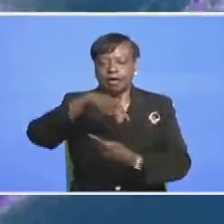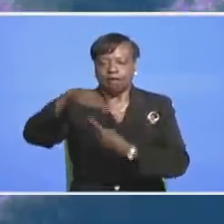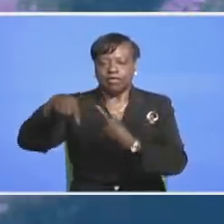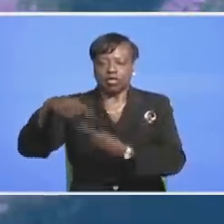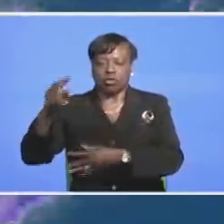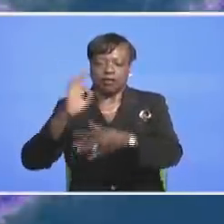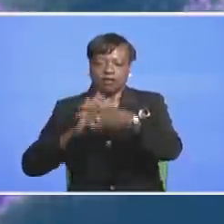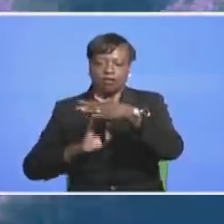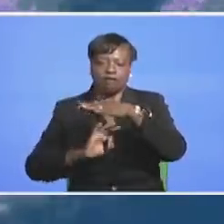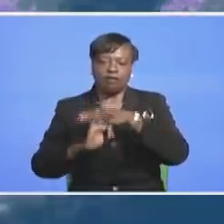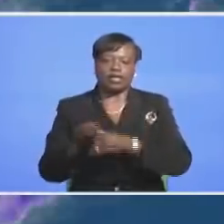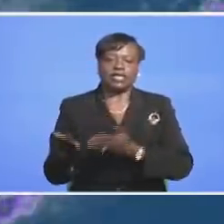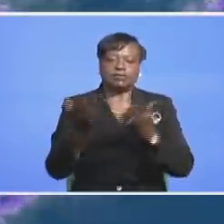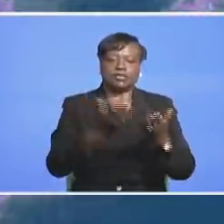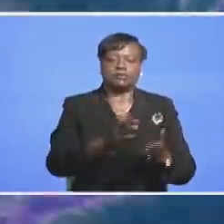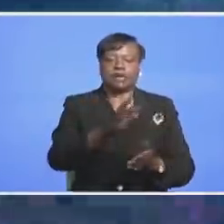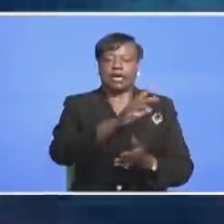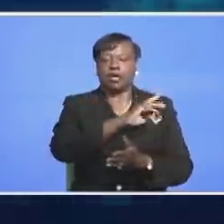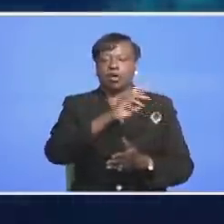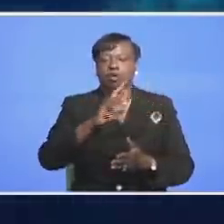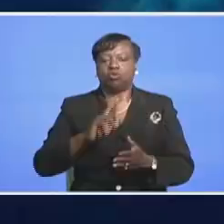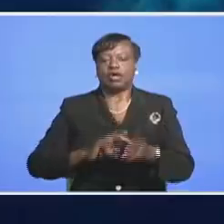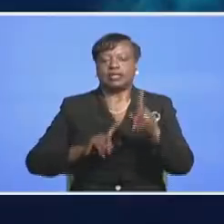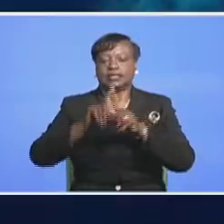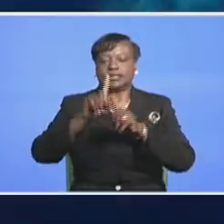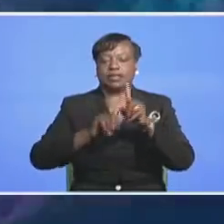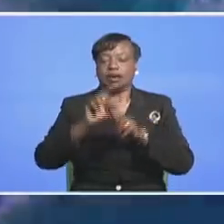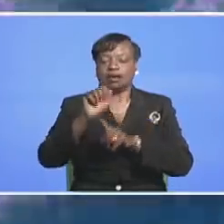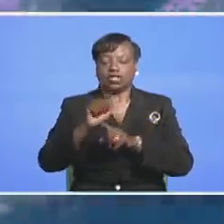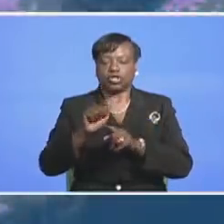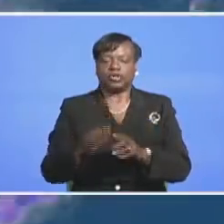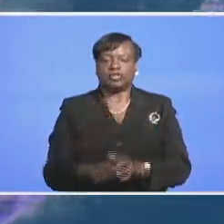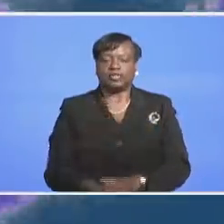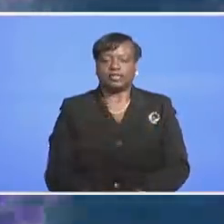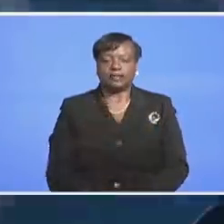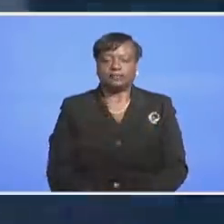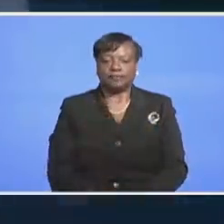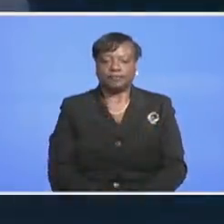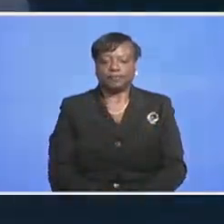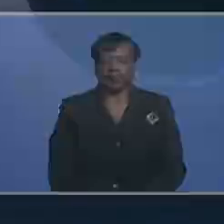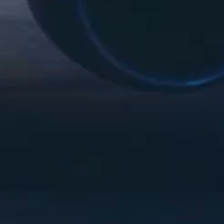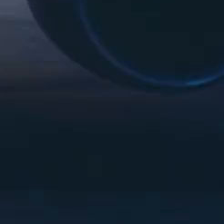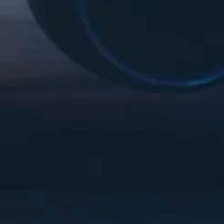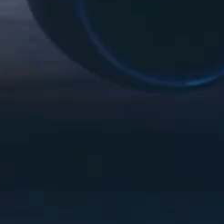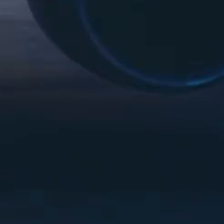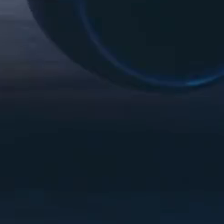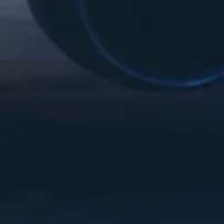forecast, and your travel forecast is brought to you by Royal Star Assurance.